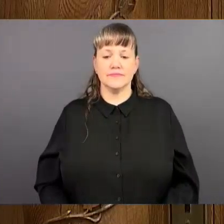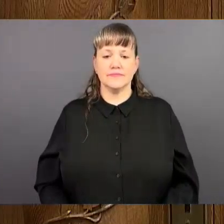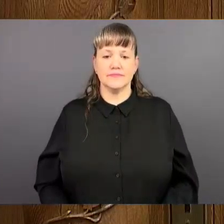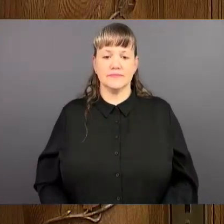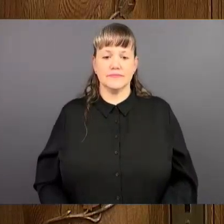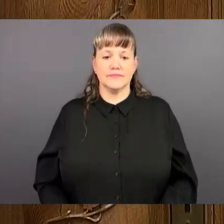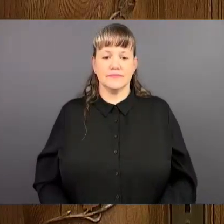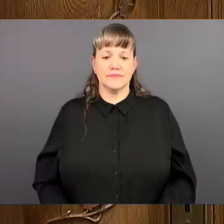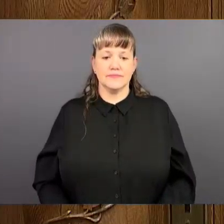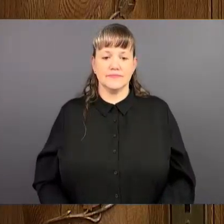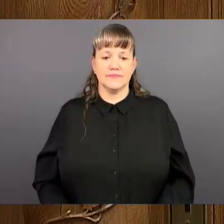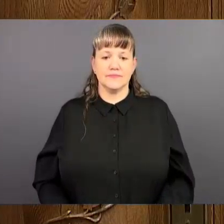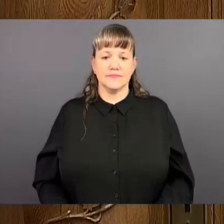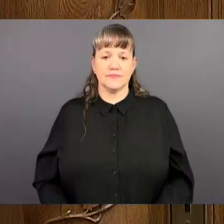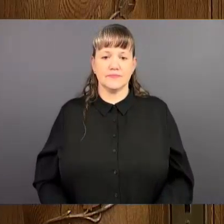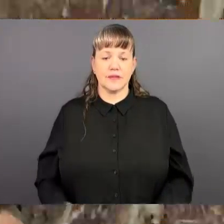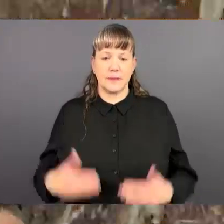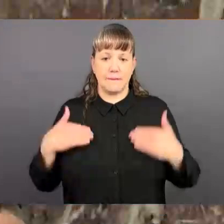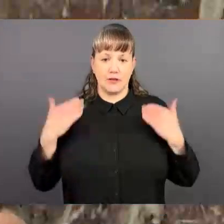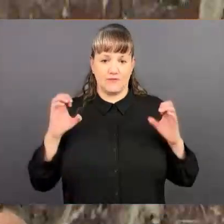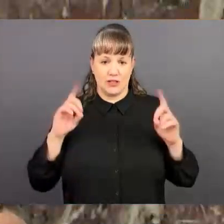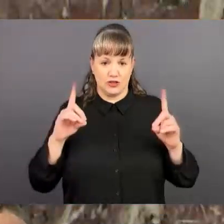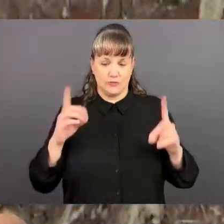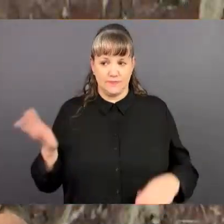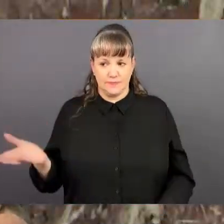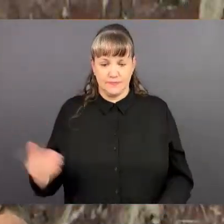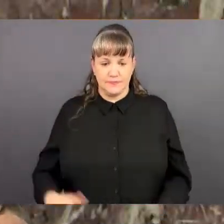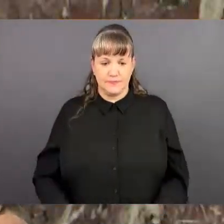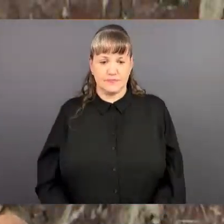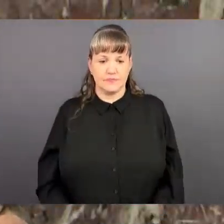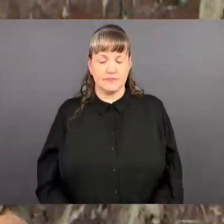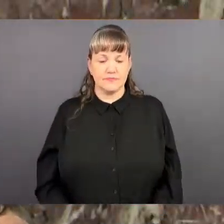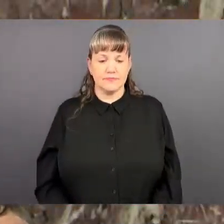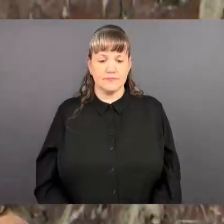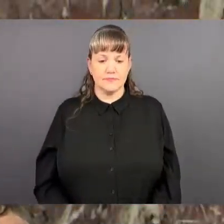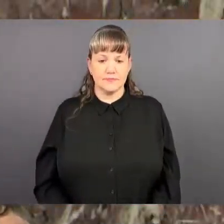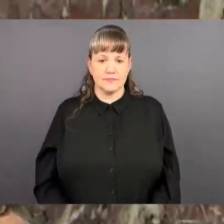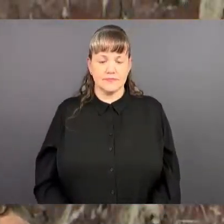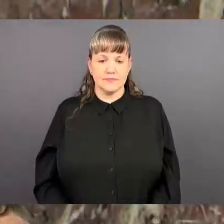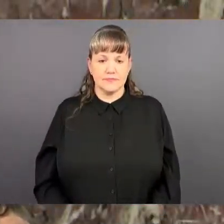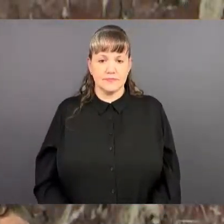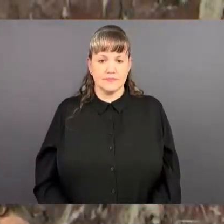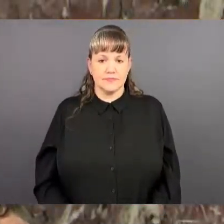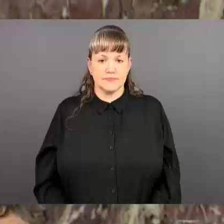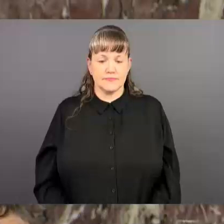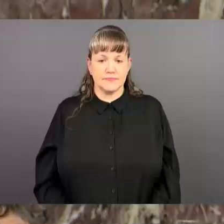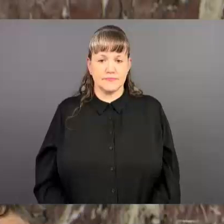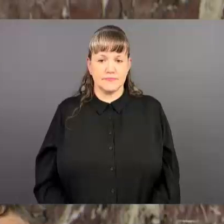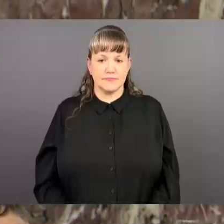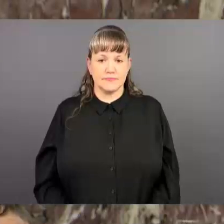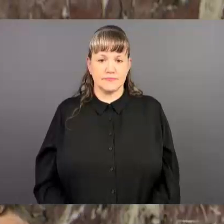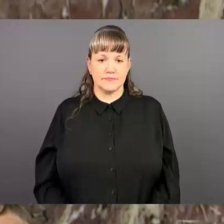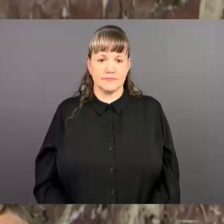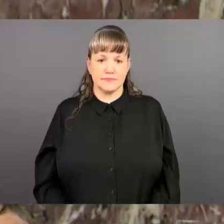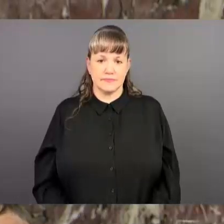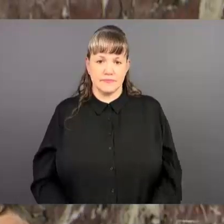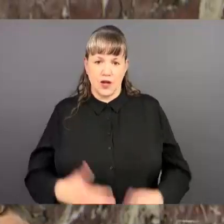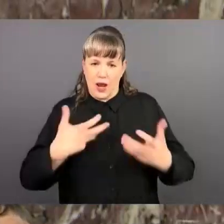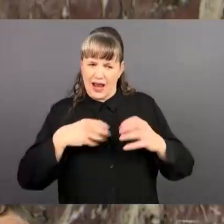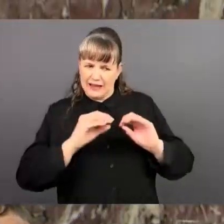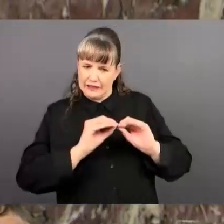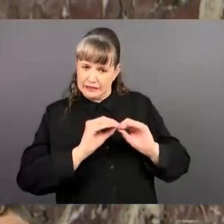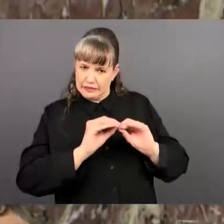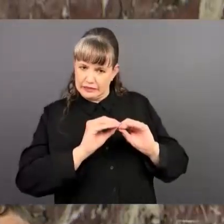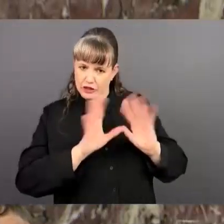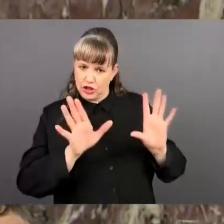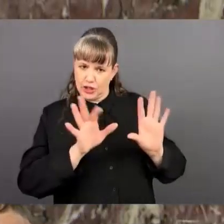Minister of Education. Thank you, Speaker. And I want to make sure that we send a very clear message that we value